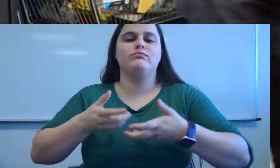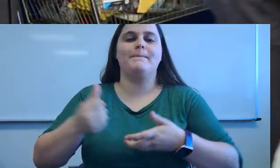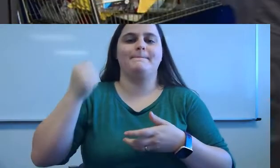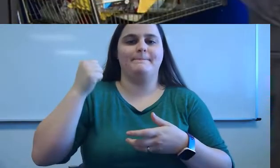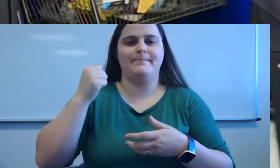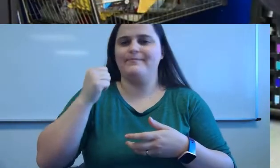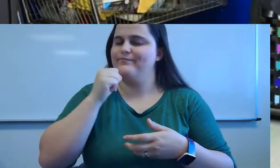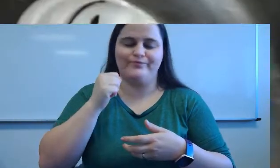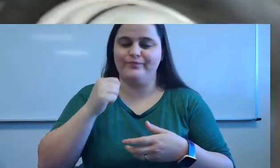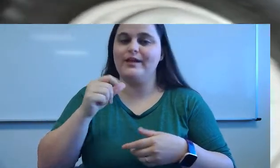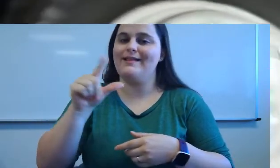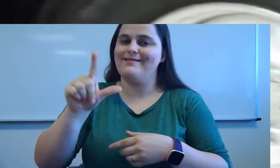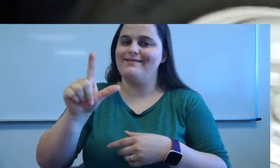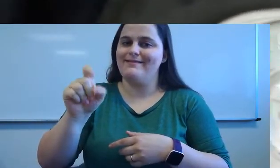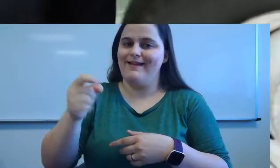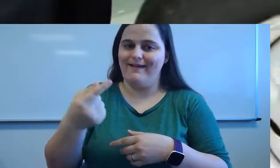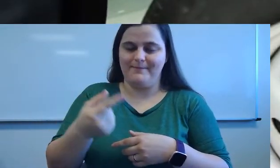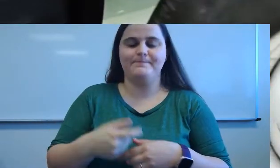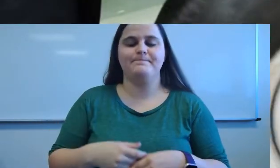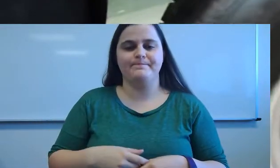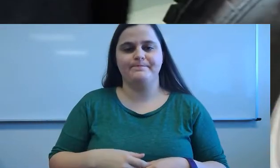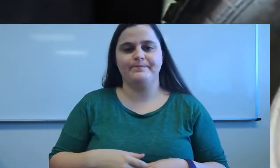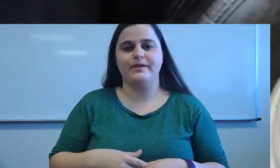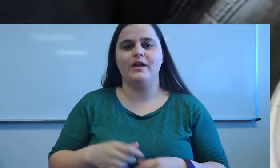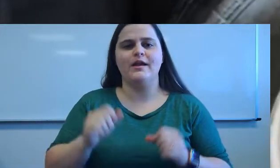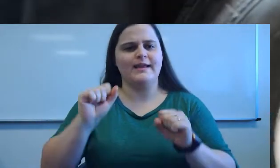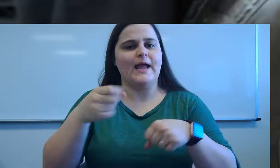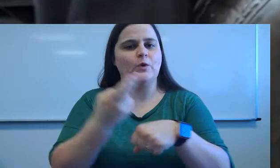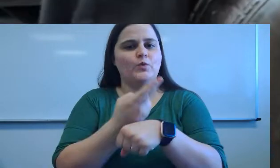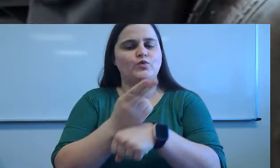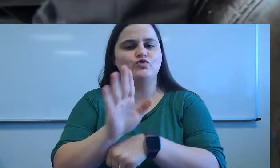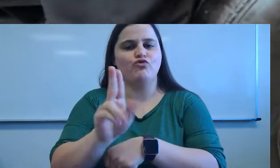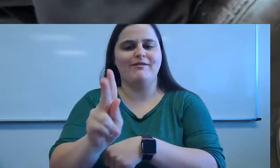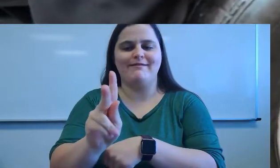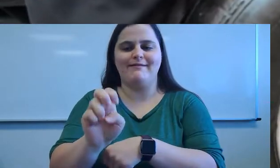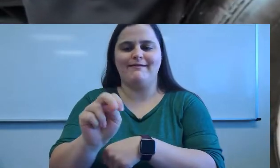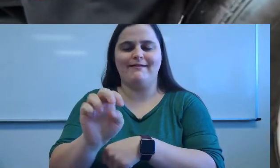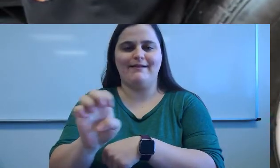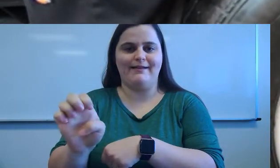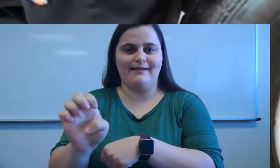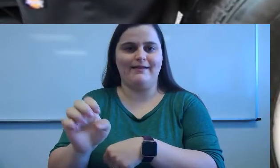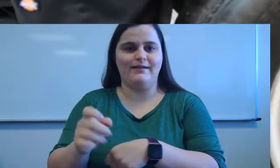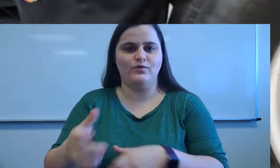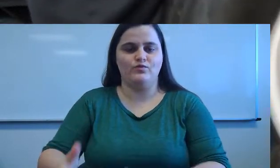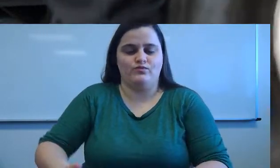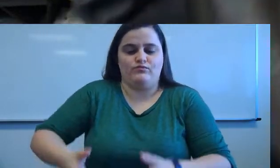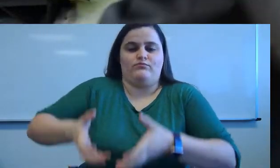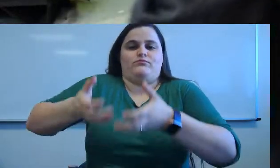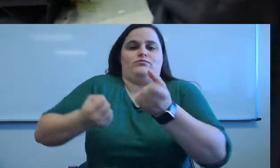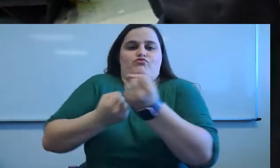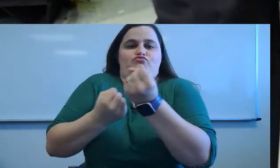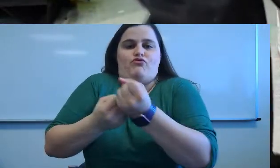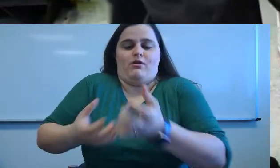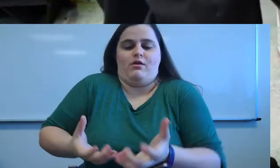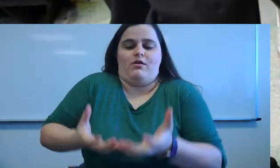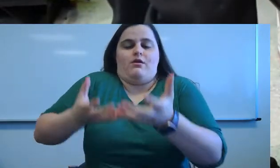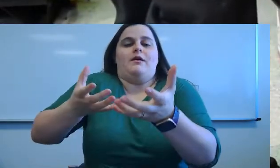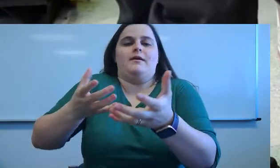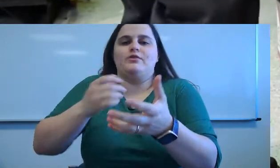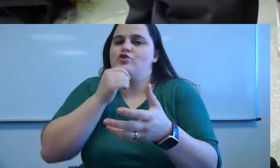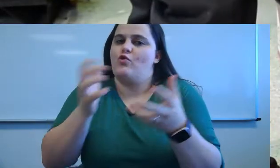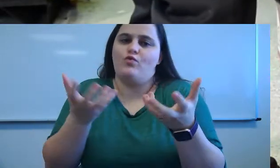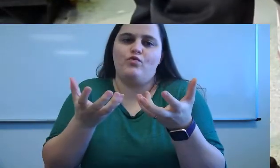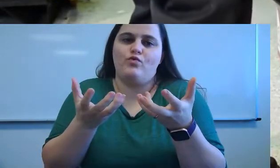So rolled over here. If you need to even use your knee to help support the tire, that's better than hurting your back. So we'll lift it